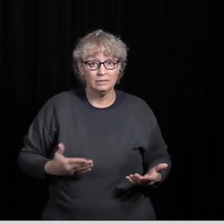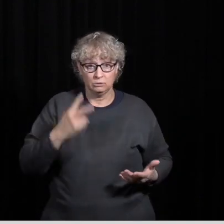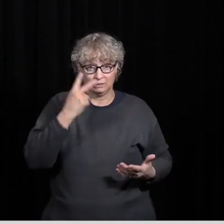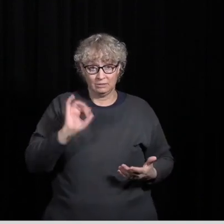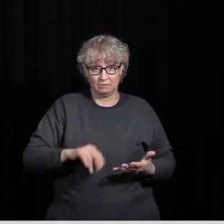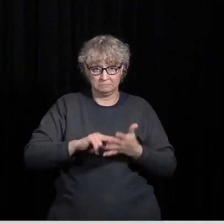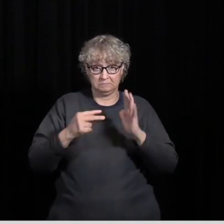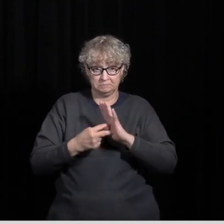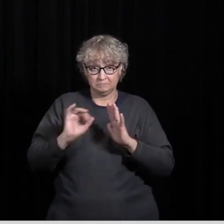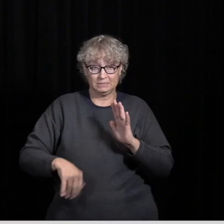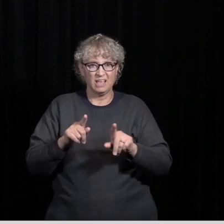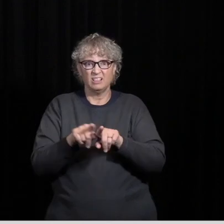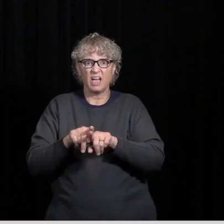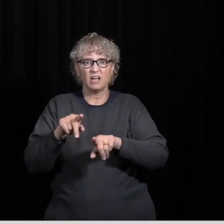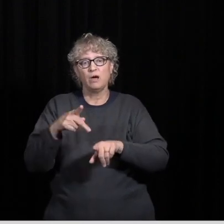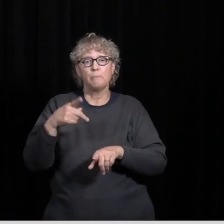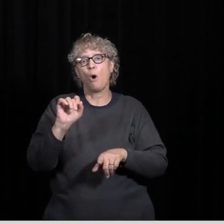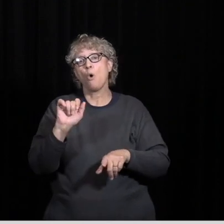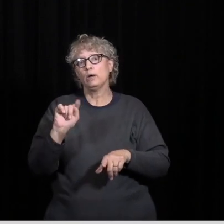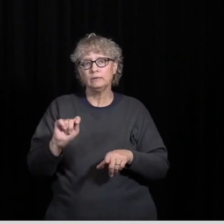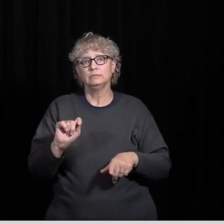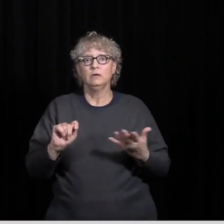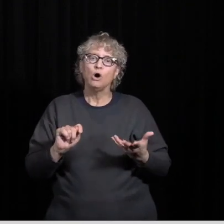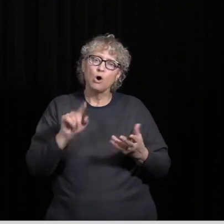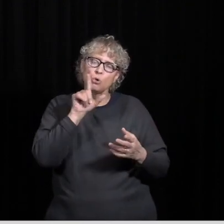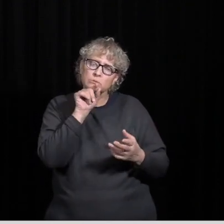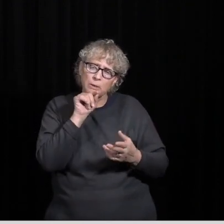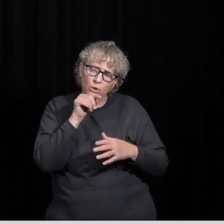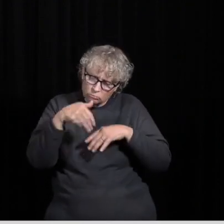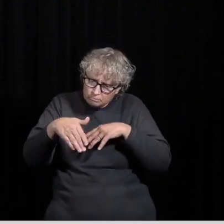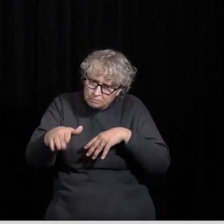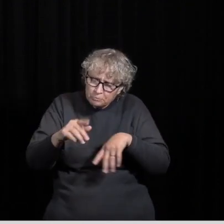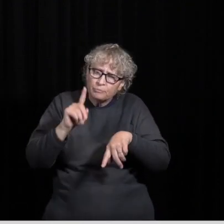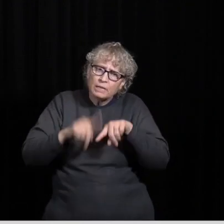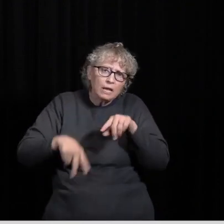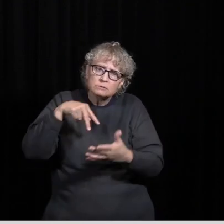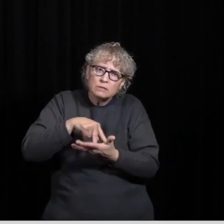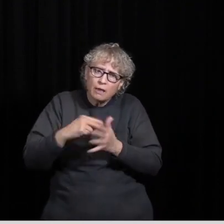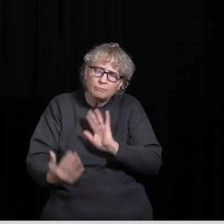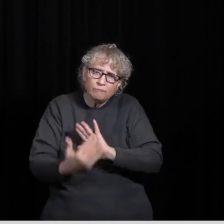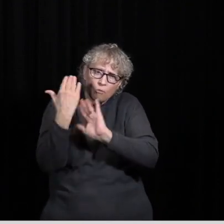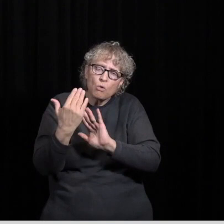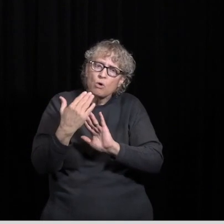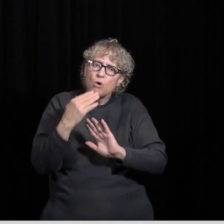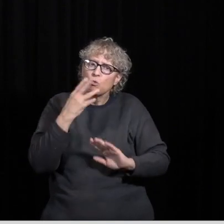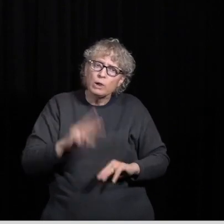intention is? It's poetic, like, oh, little sparrow, just run along. There's no way you can stand before the wicked. Just